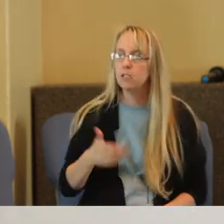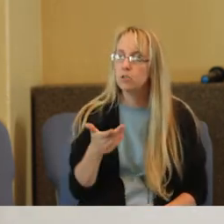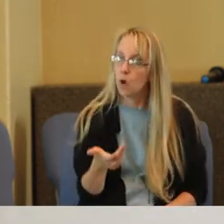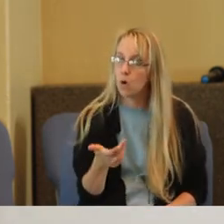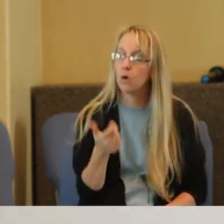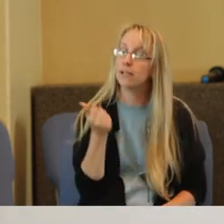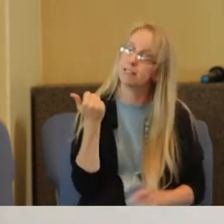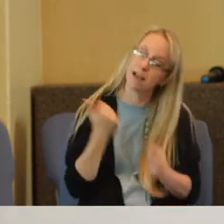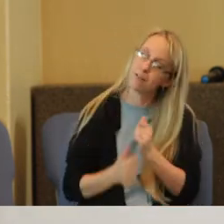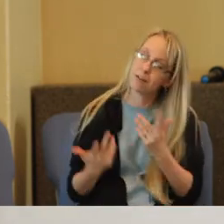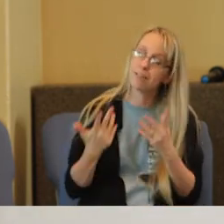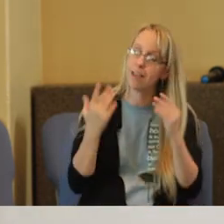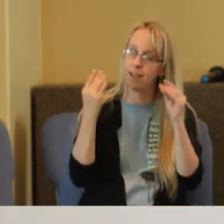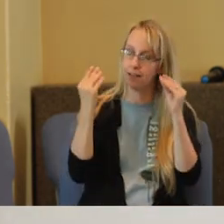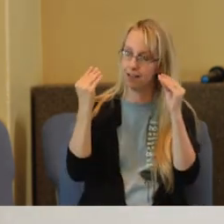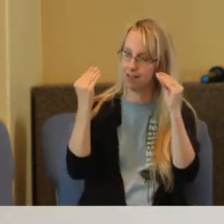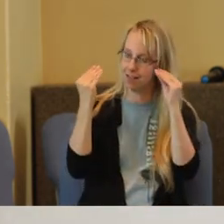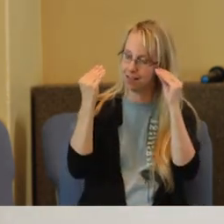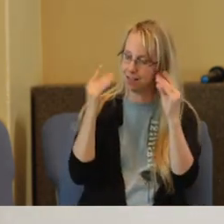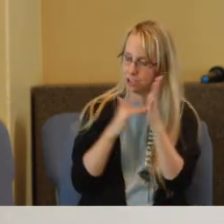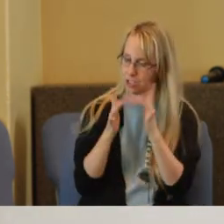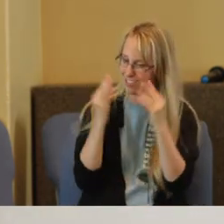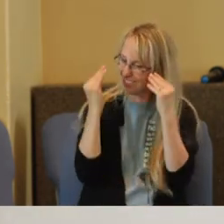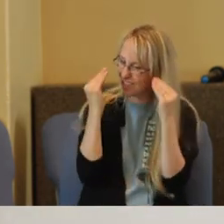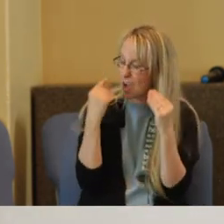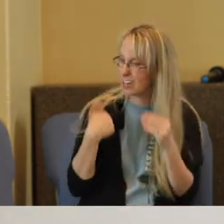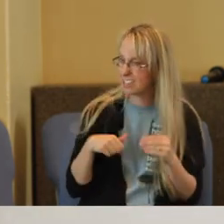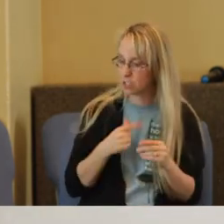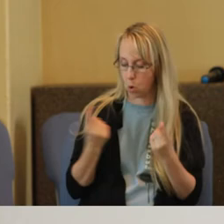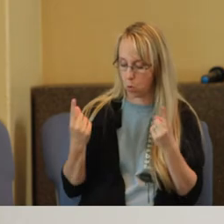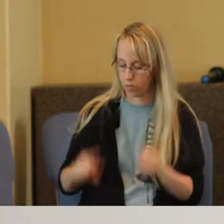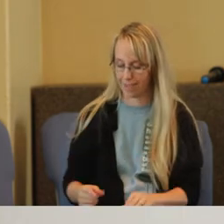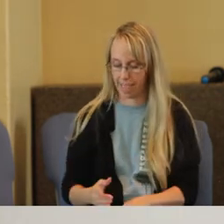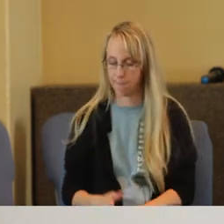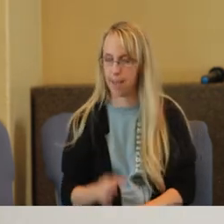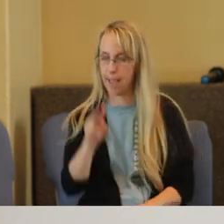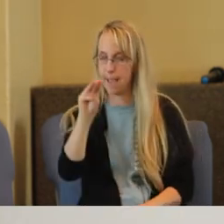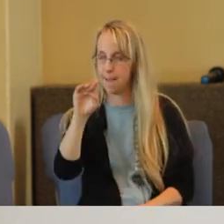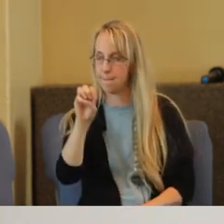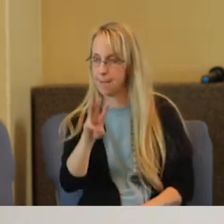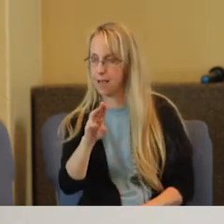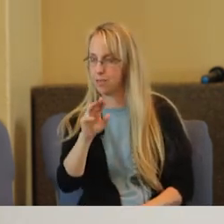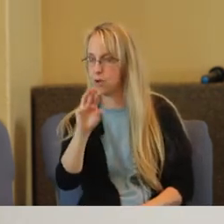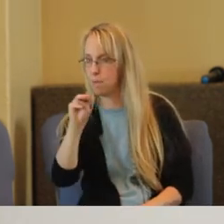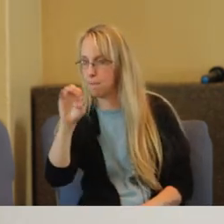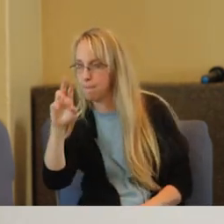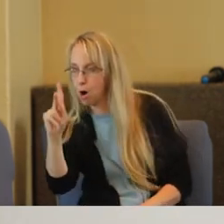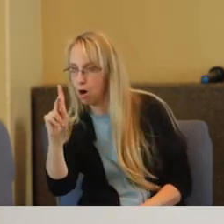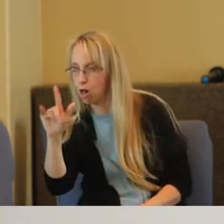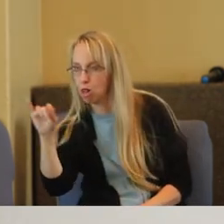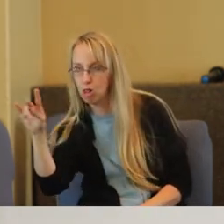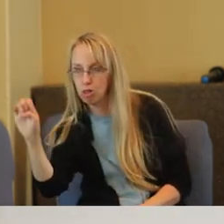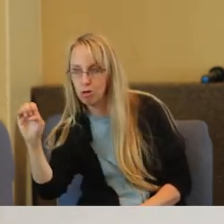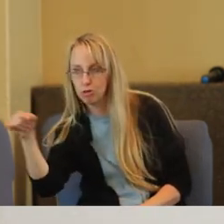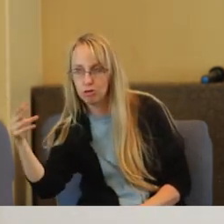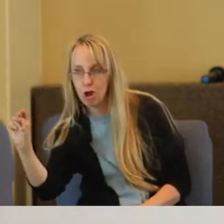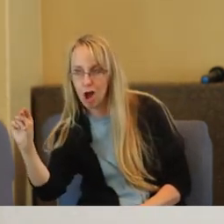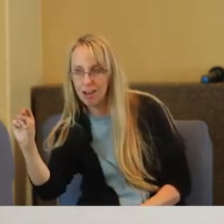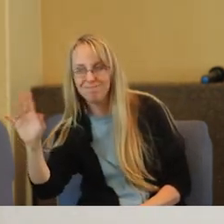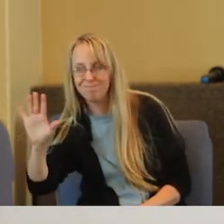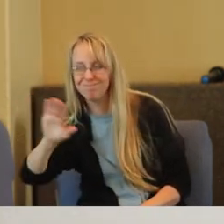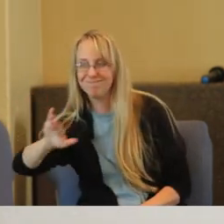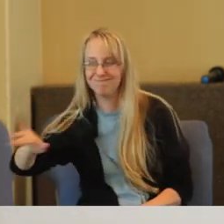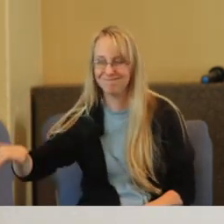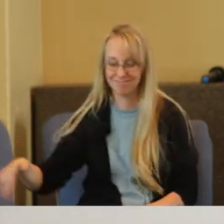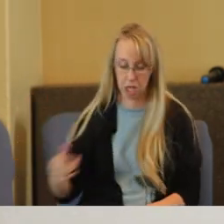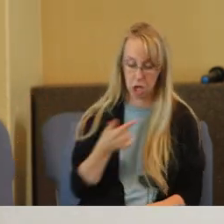taught us, does it only happen in the four Gospels? No. It's from Genesis 1 to the